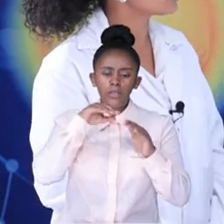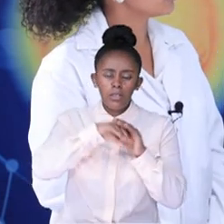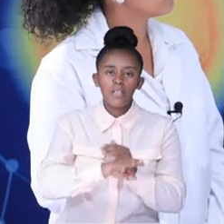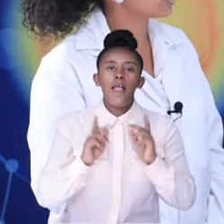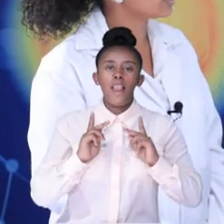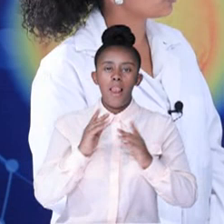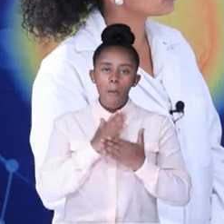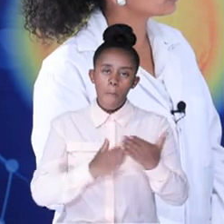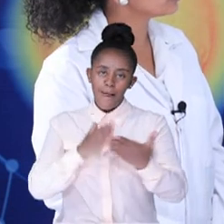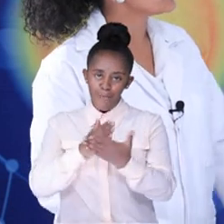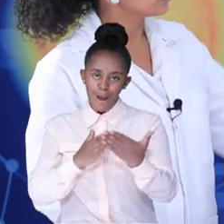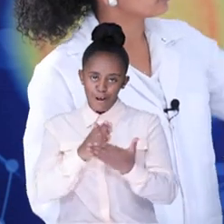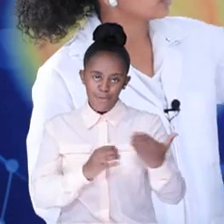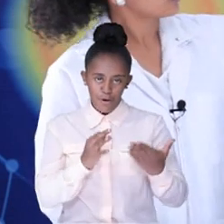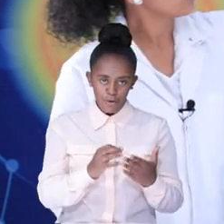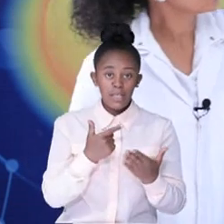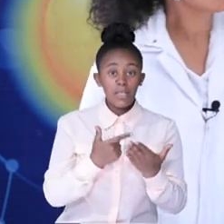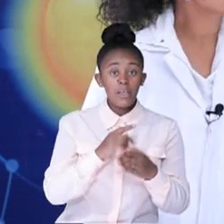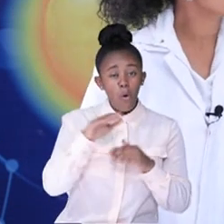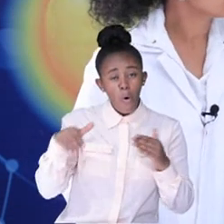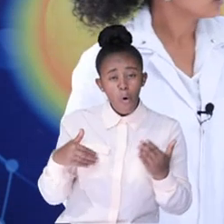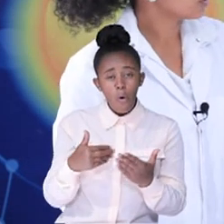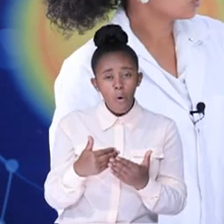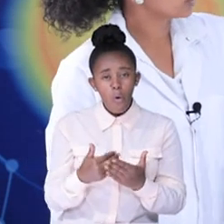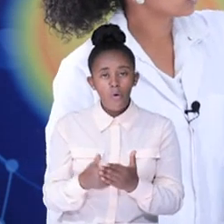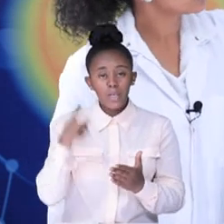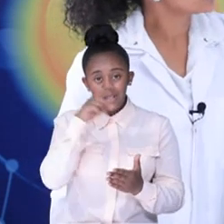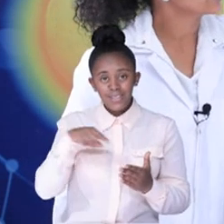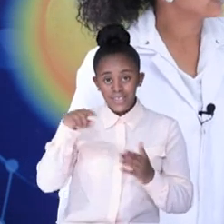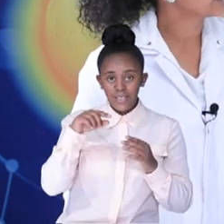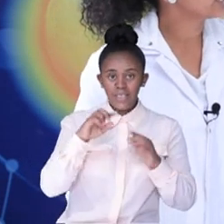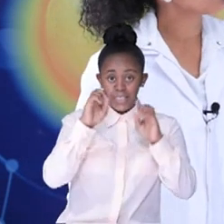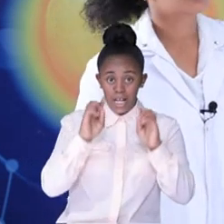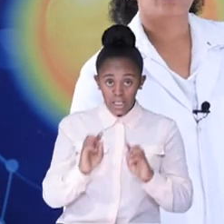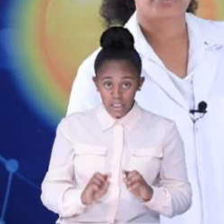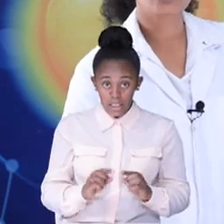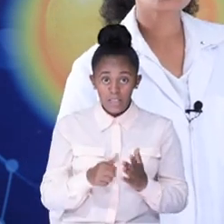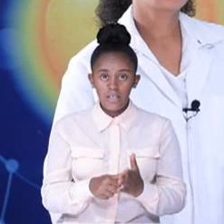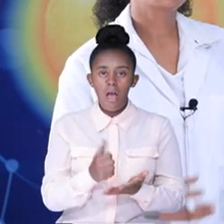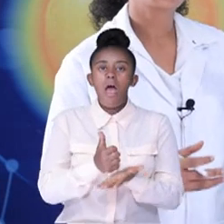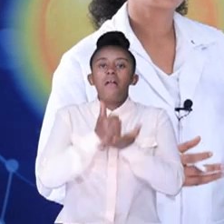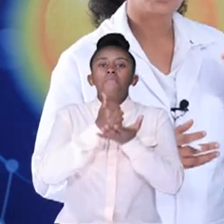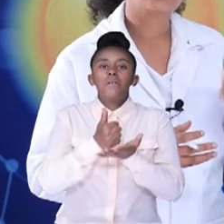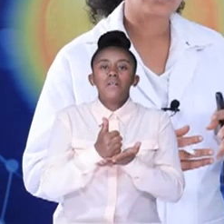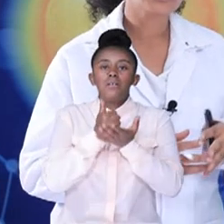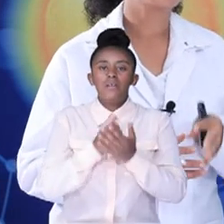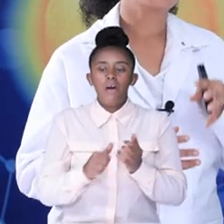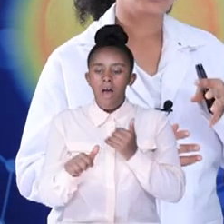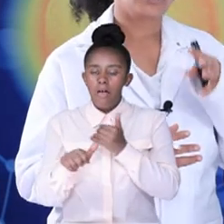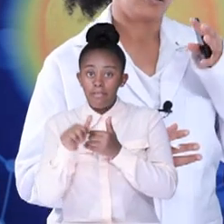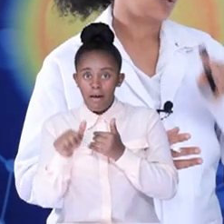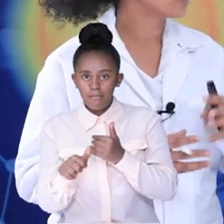of this viral particle, it has all these structures that can help the virus to